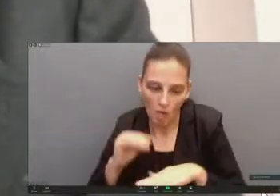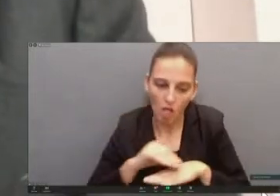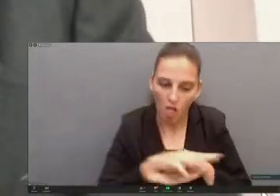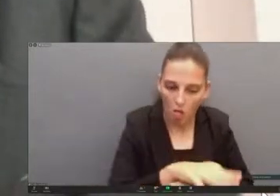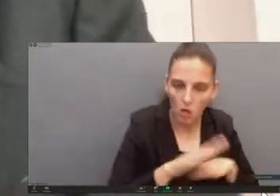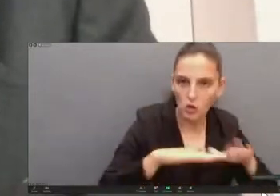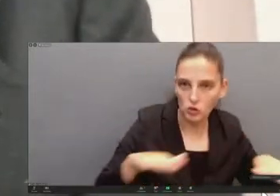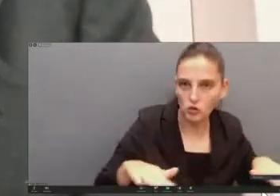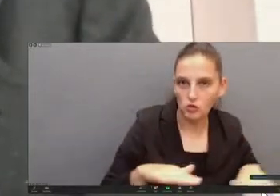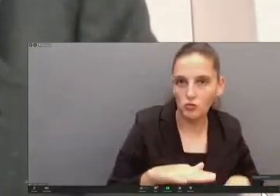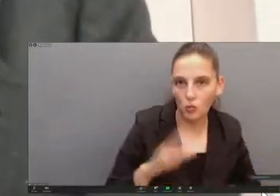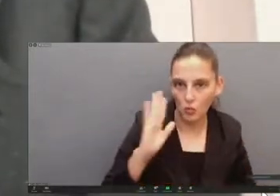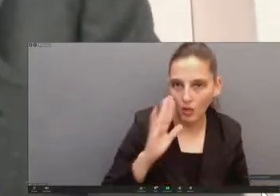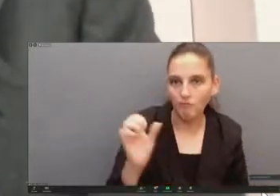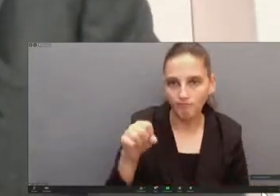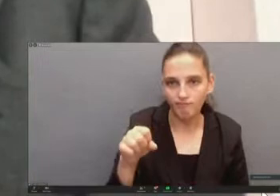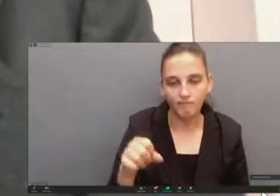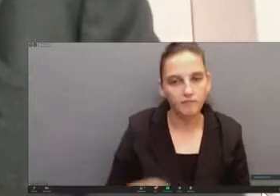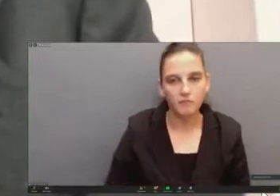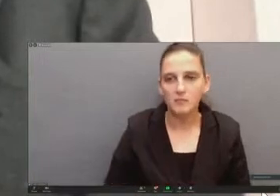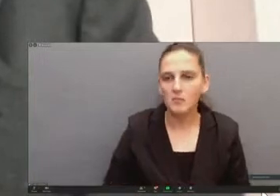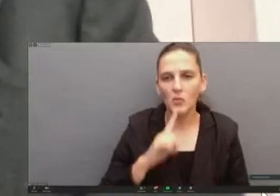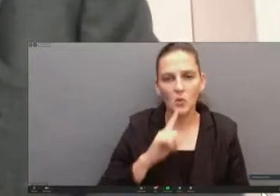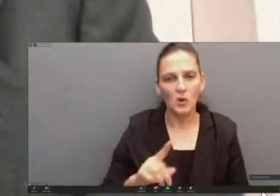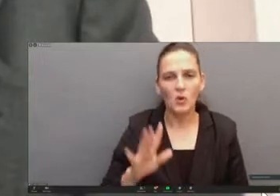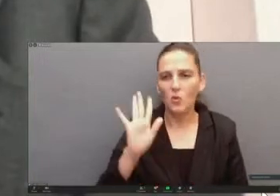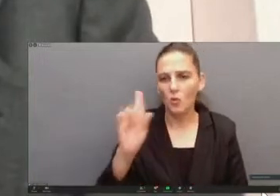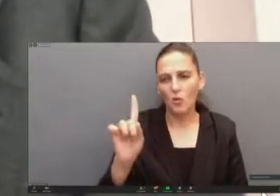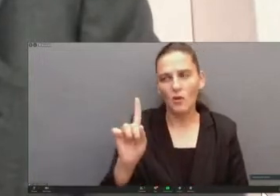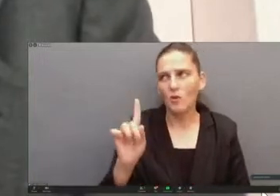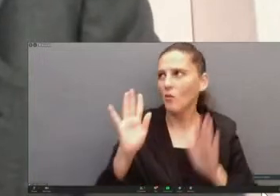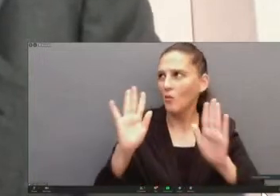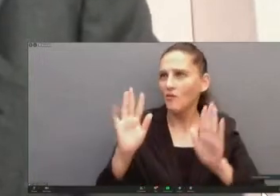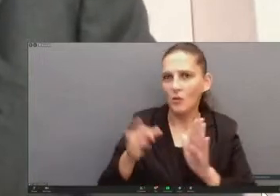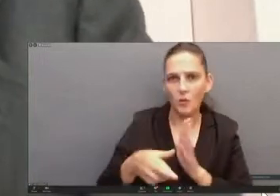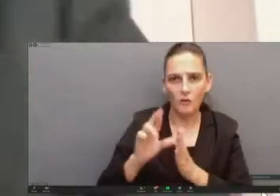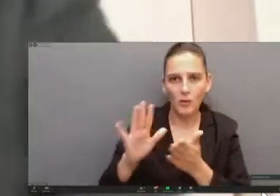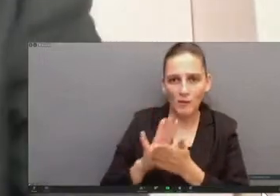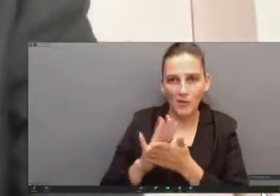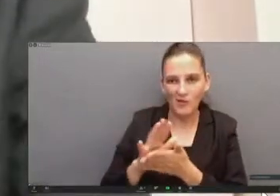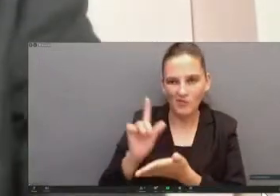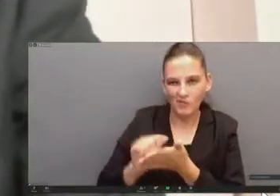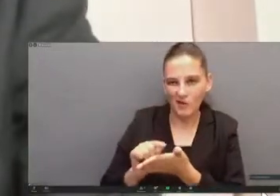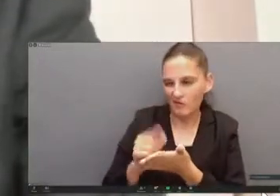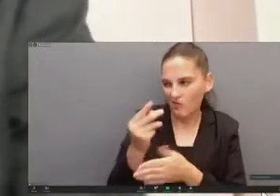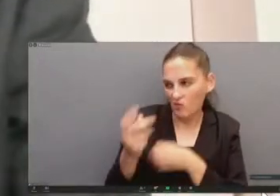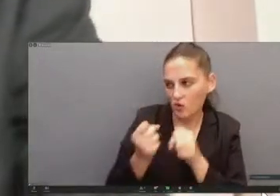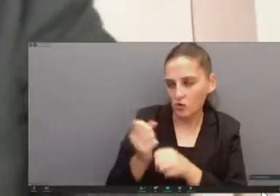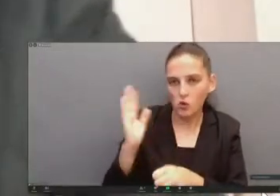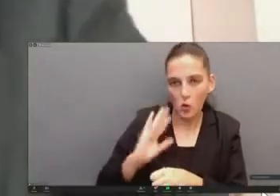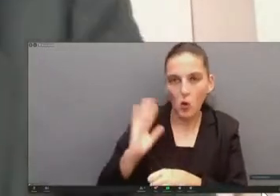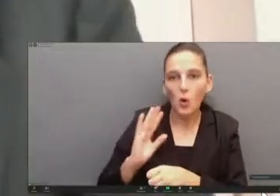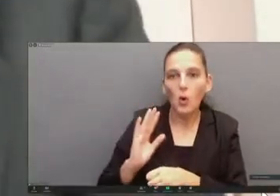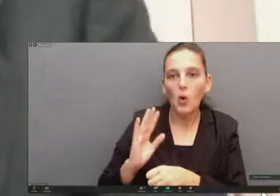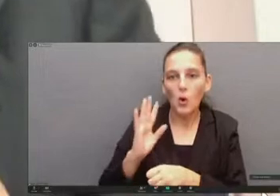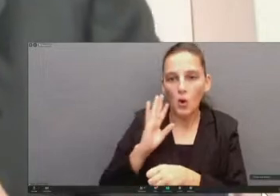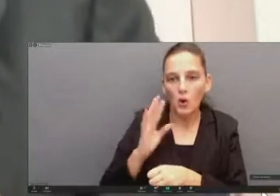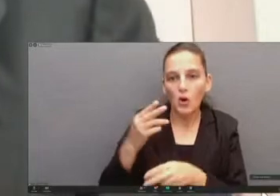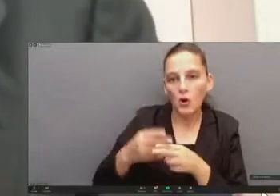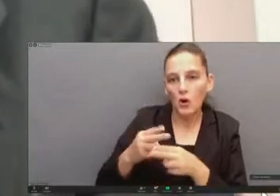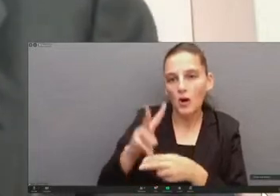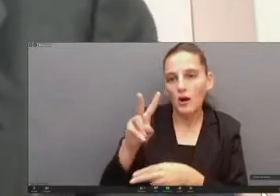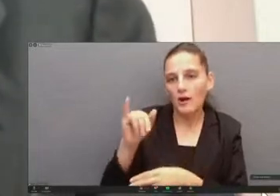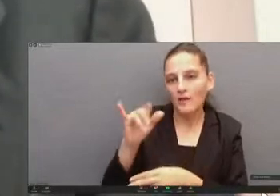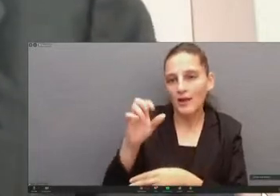yes, there was a wonderful review paper a few years back that reviewed some of this literature. It's called